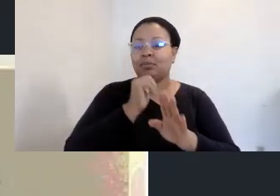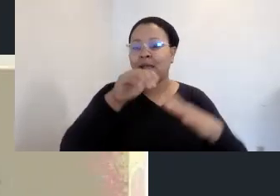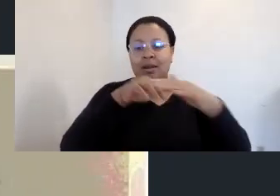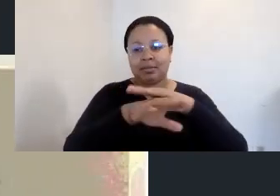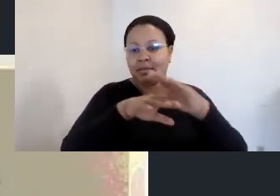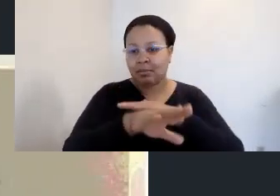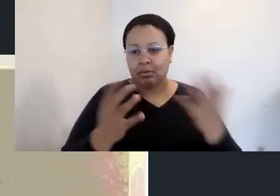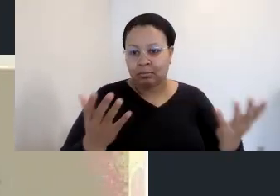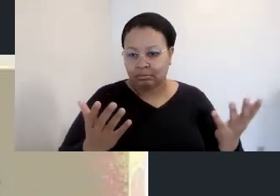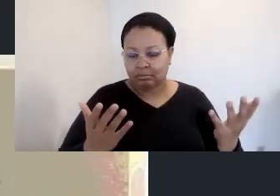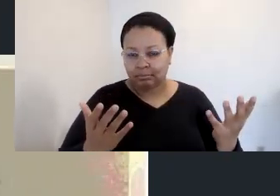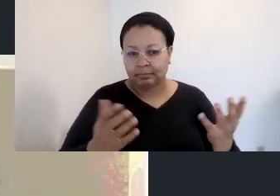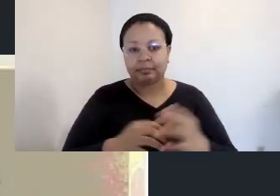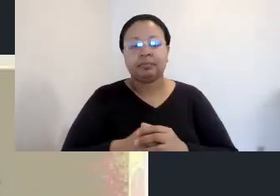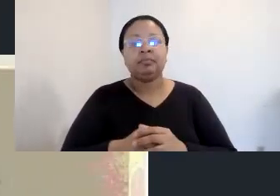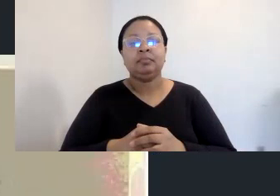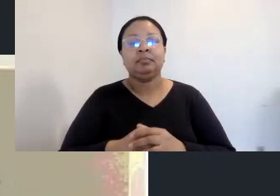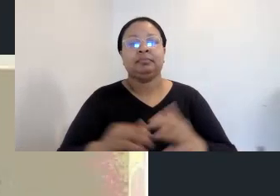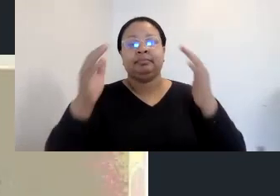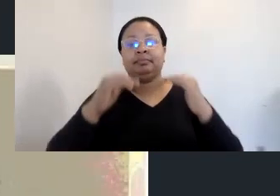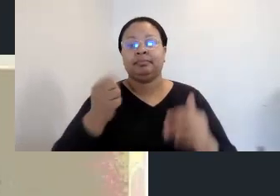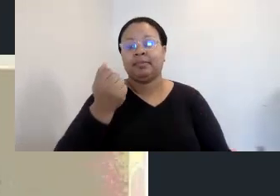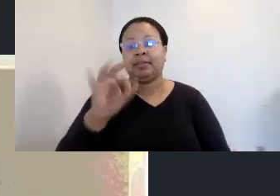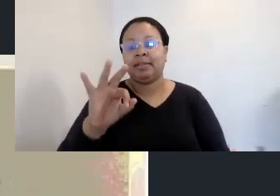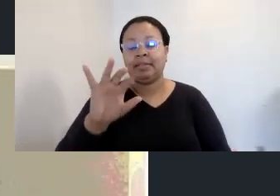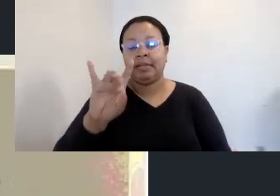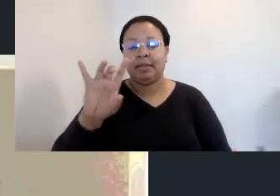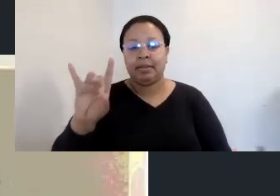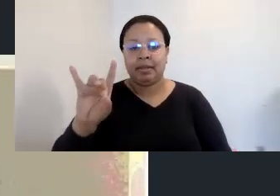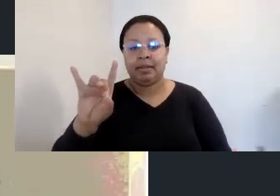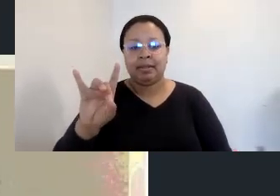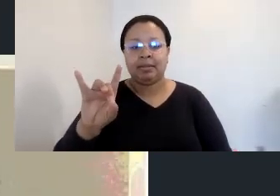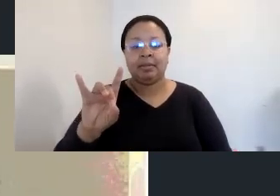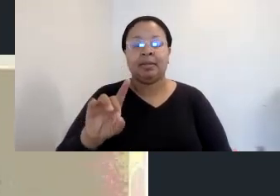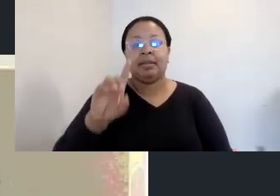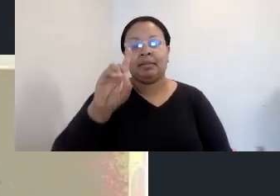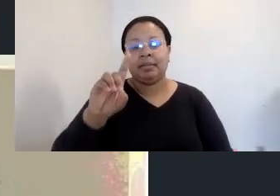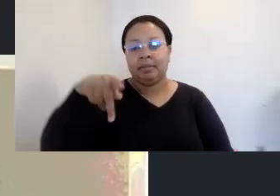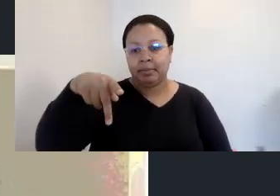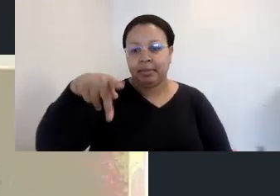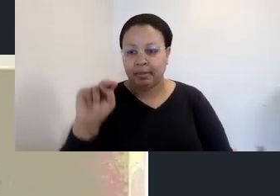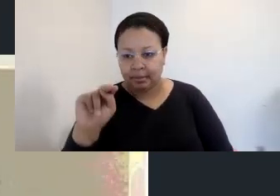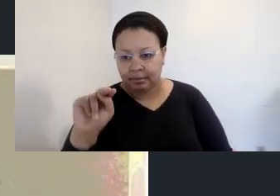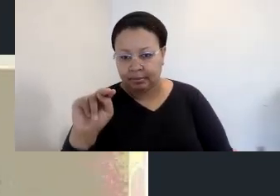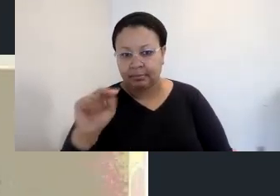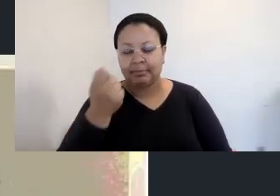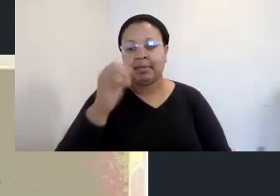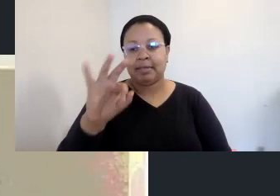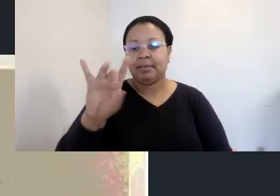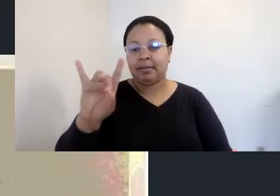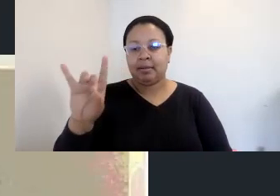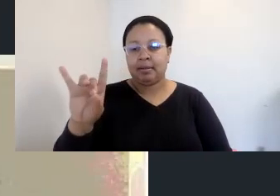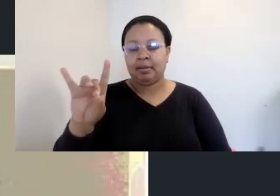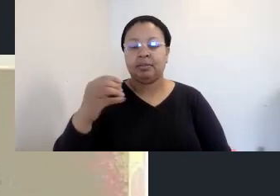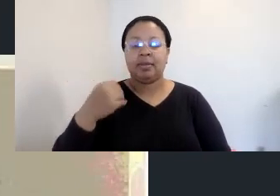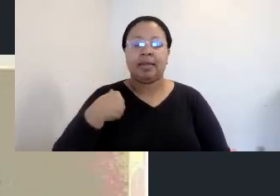In 1988, there was a protest called Deaf President Now. So there's a